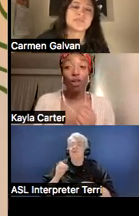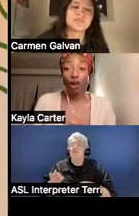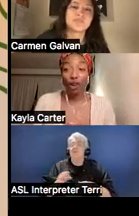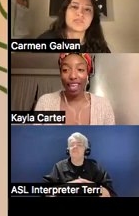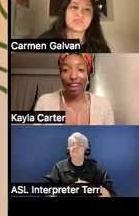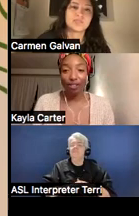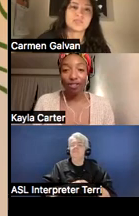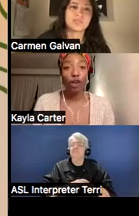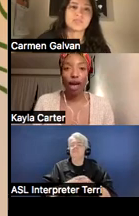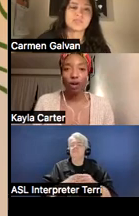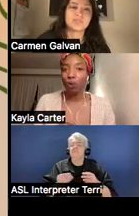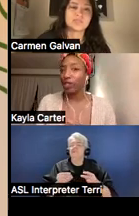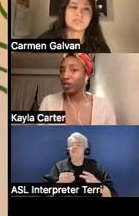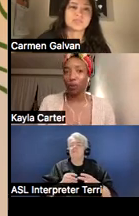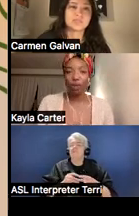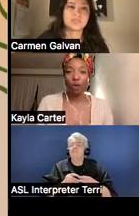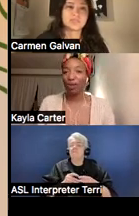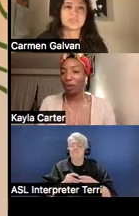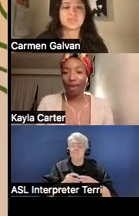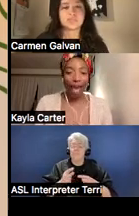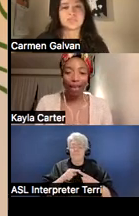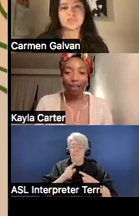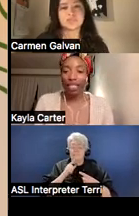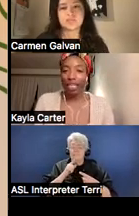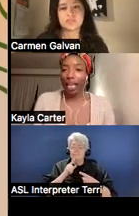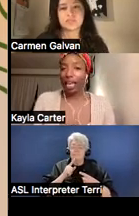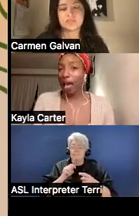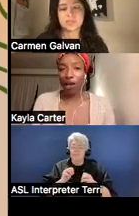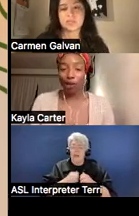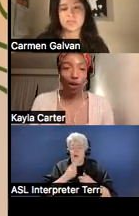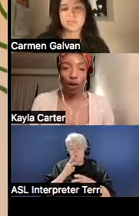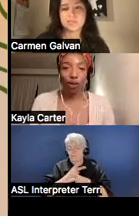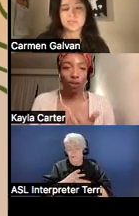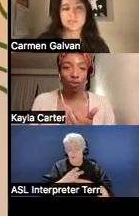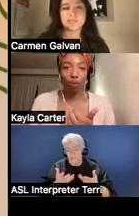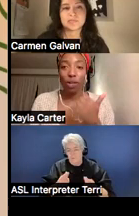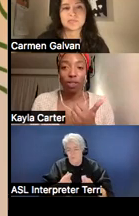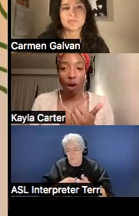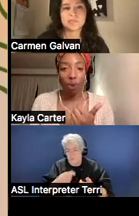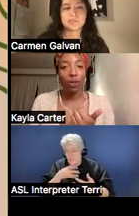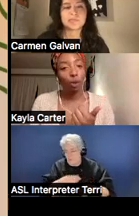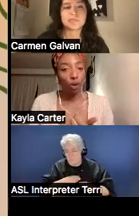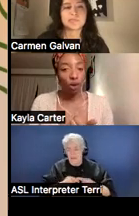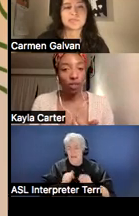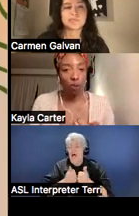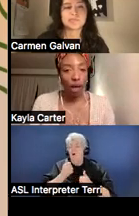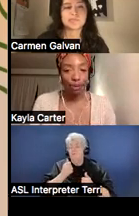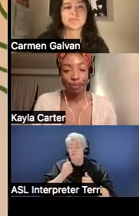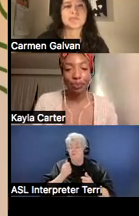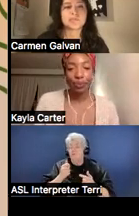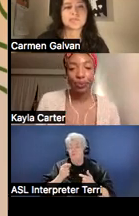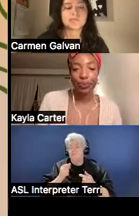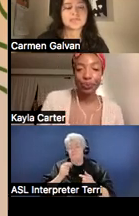We're all learning how to figure out what to do with the grief that we have and how to unlearn what we thought we knew about grief as